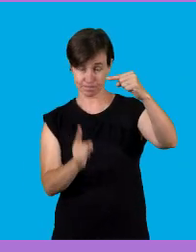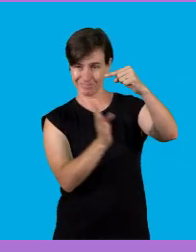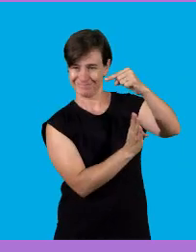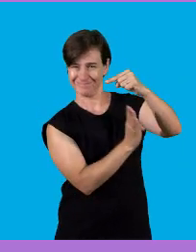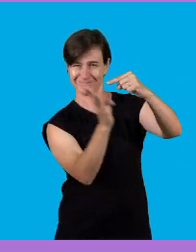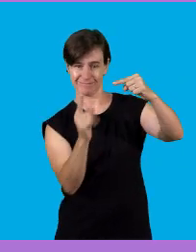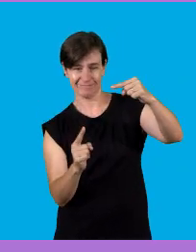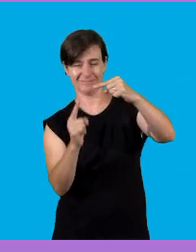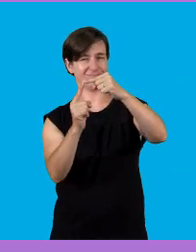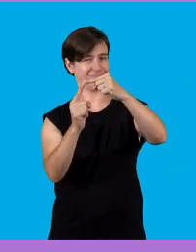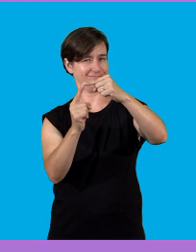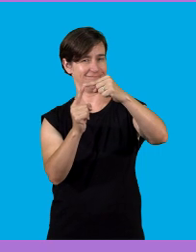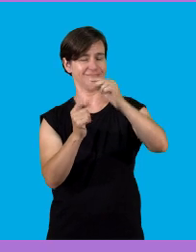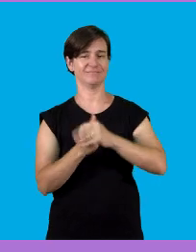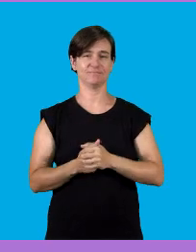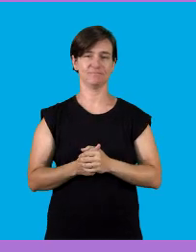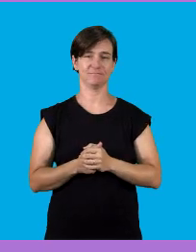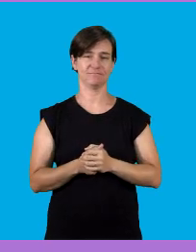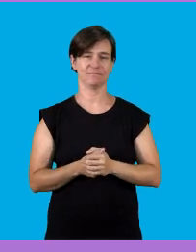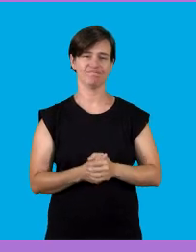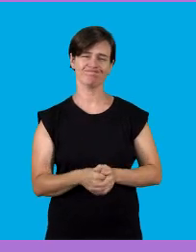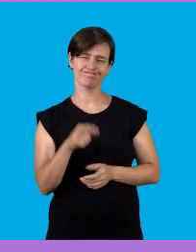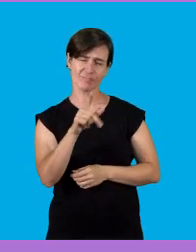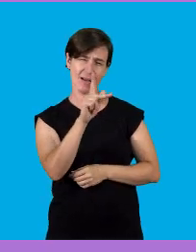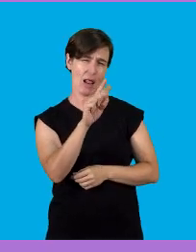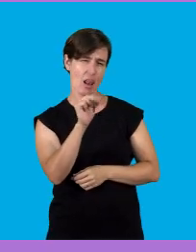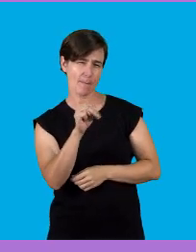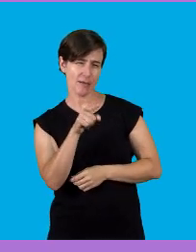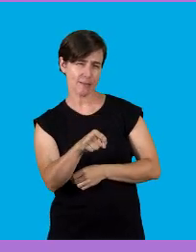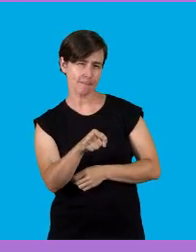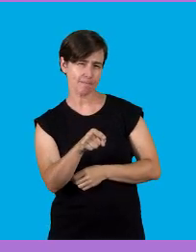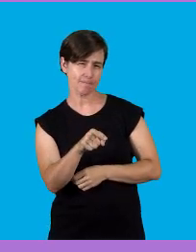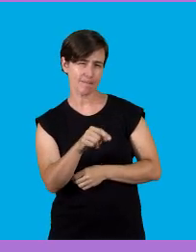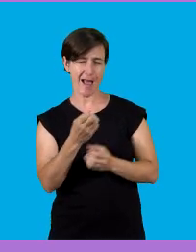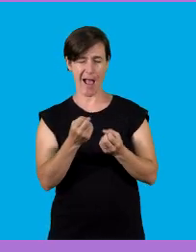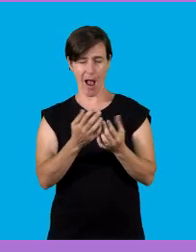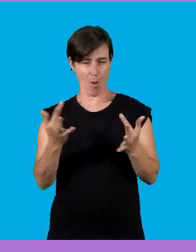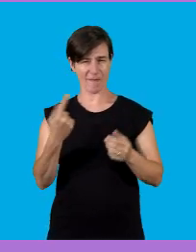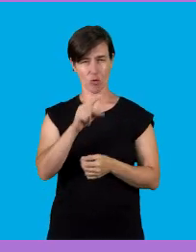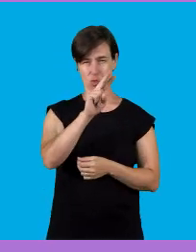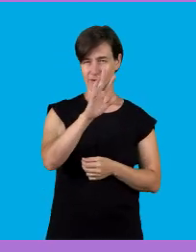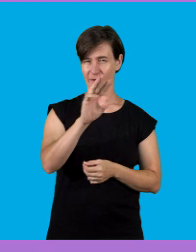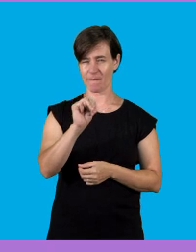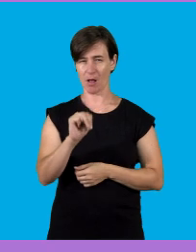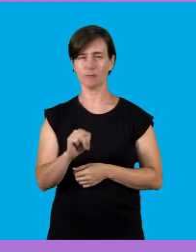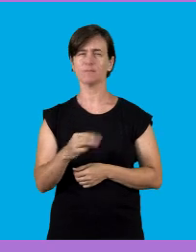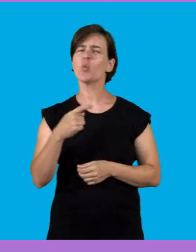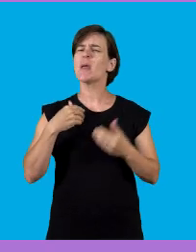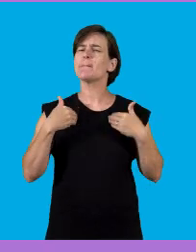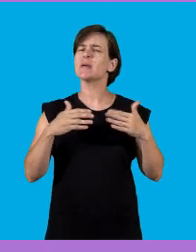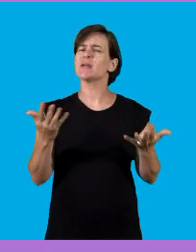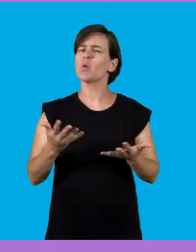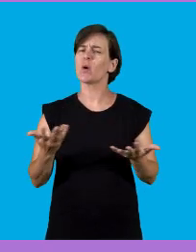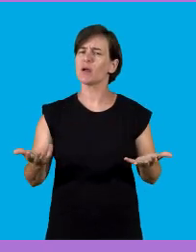they meet. So I must look at the number of kilometers in 25 miles. So what is